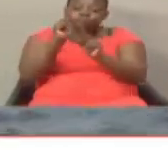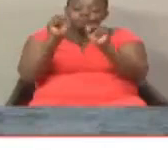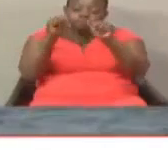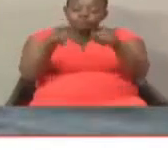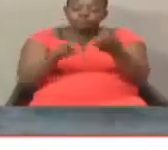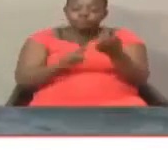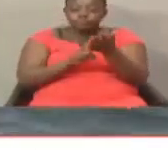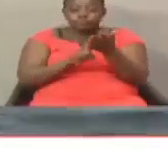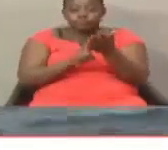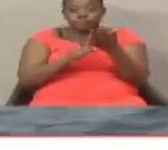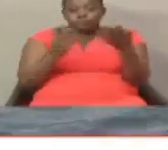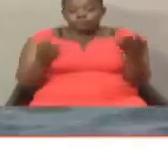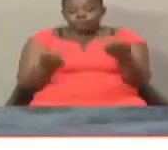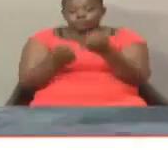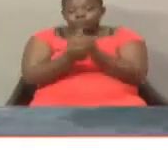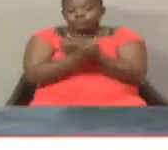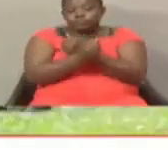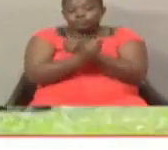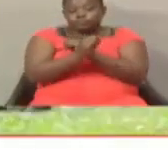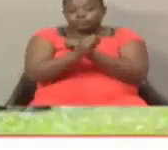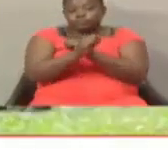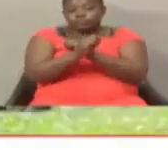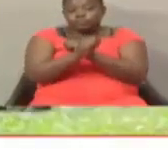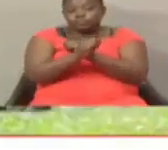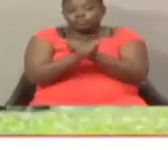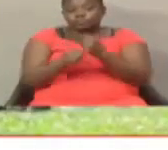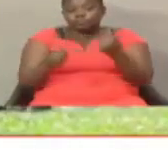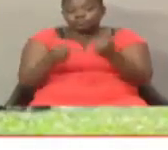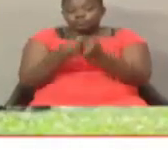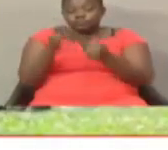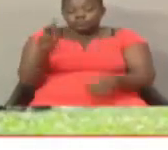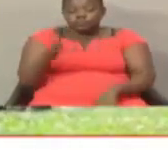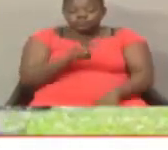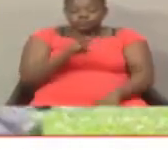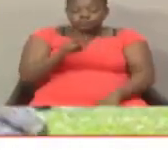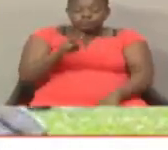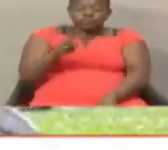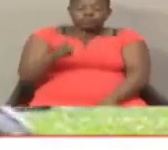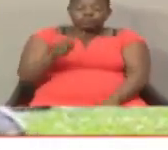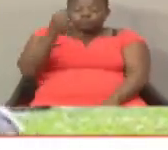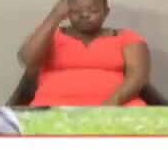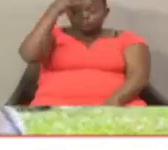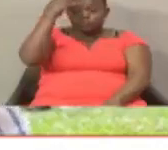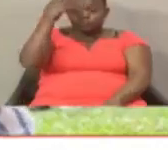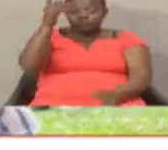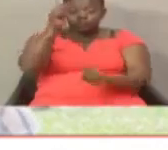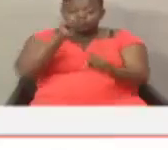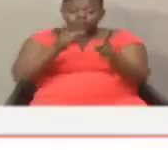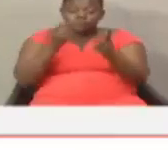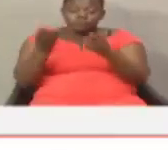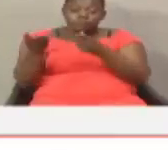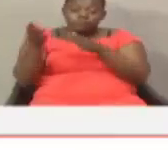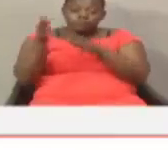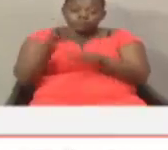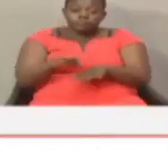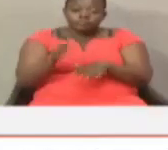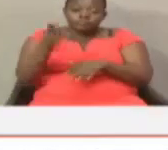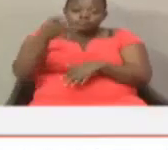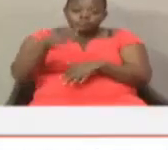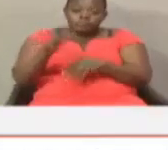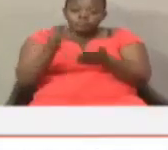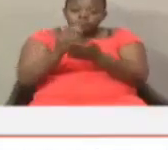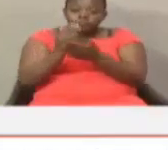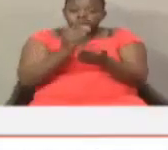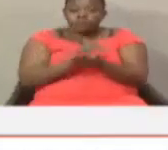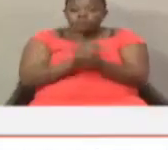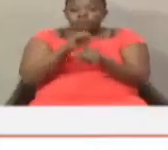okuzikozesa okutangira obubenje nga buno. Twafunyemu ekikangabwa ky'abantu abaagudde mu mazzi kubanga ziwera